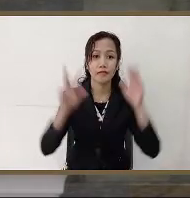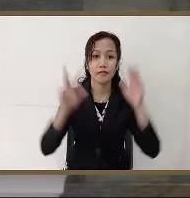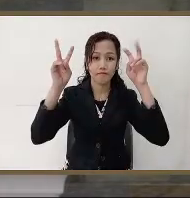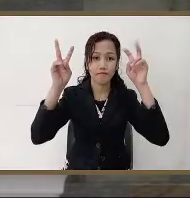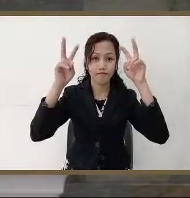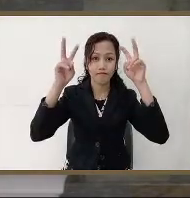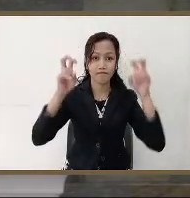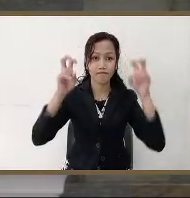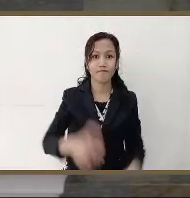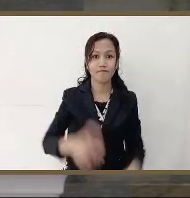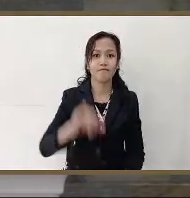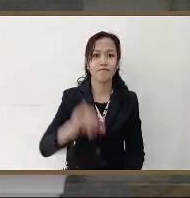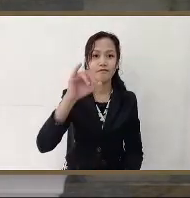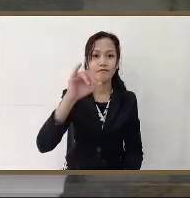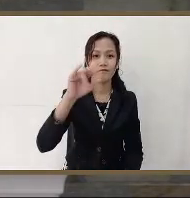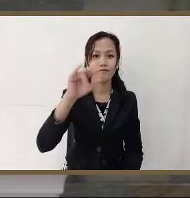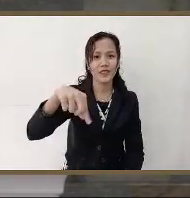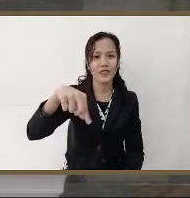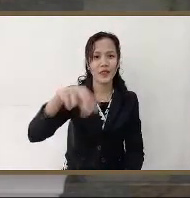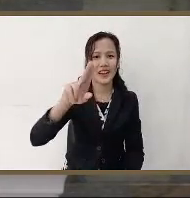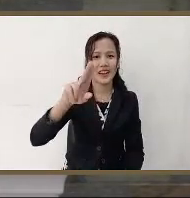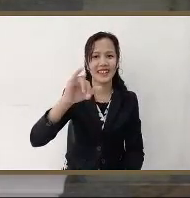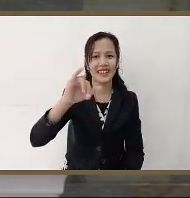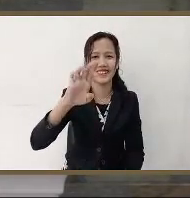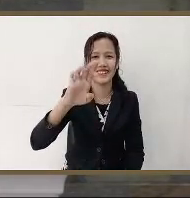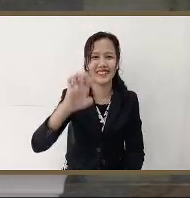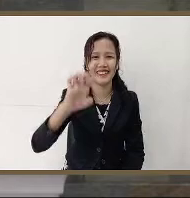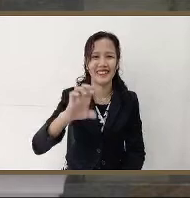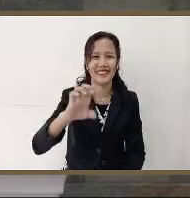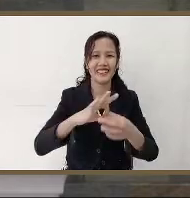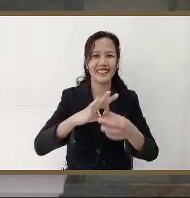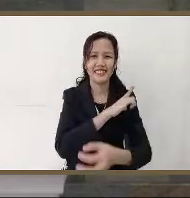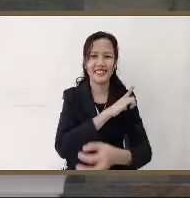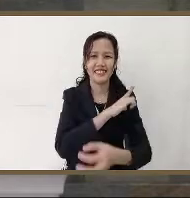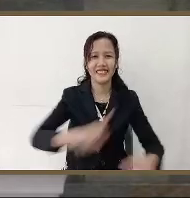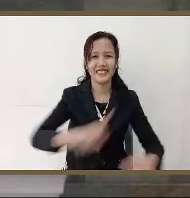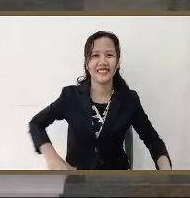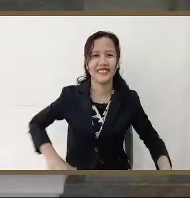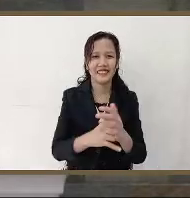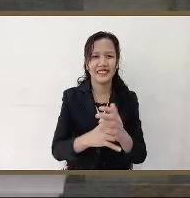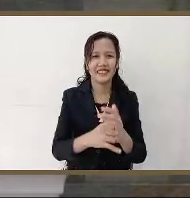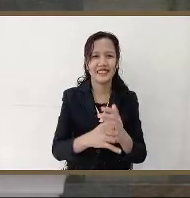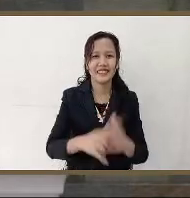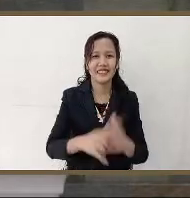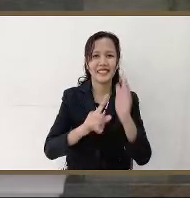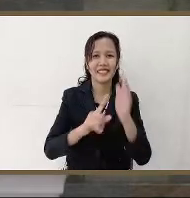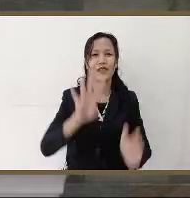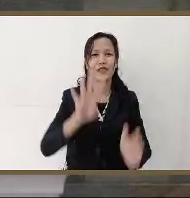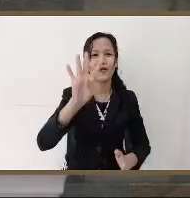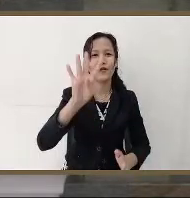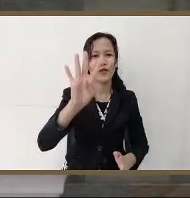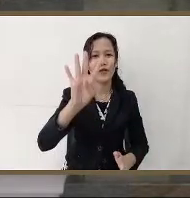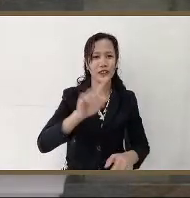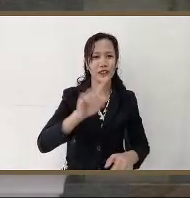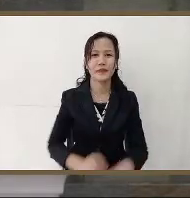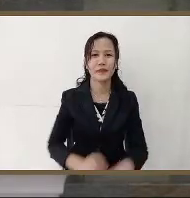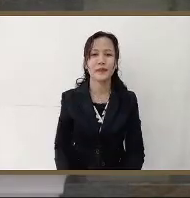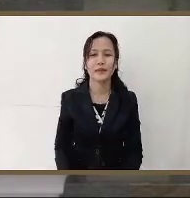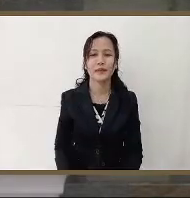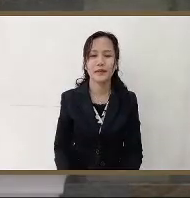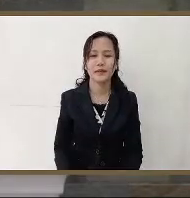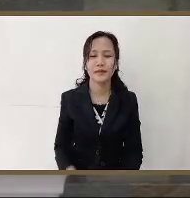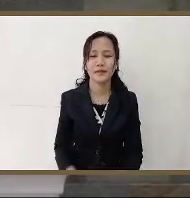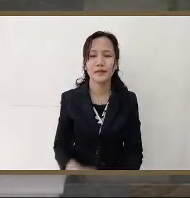inquired of the Lord ay nag-appear 4 times. Nag-appear po ito 4 times. And